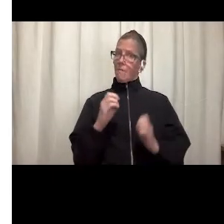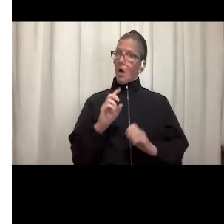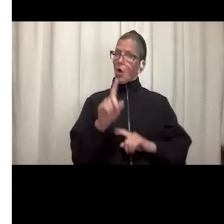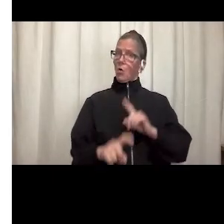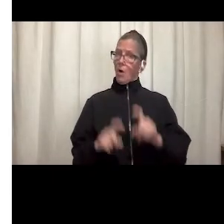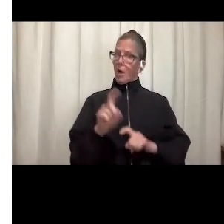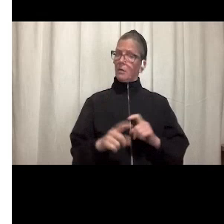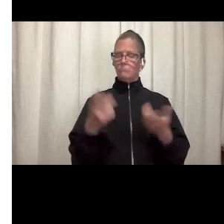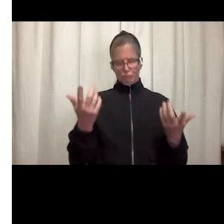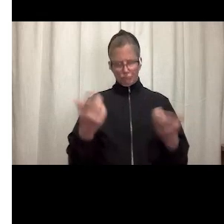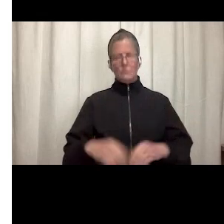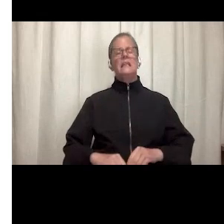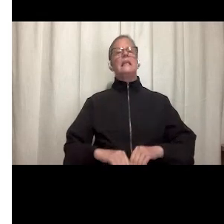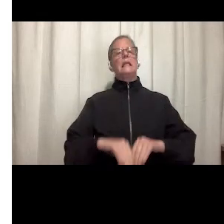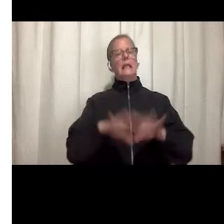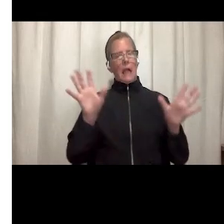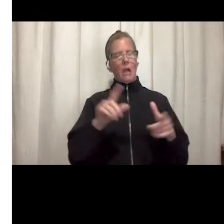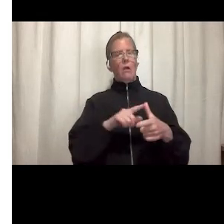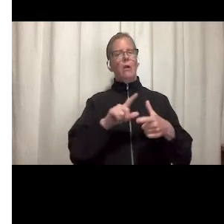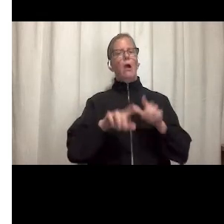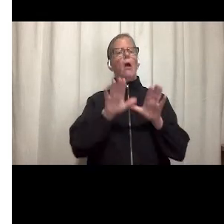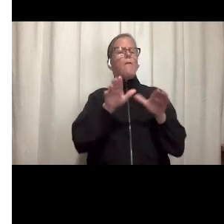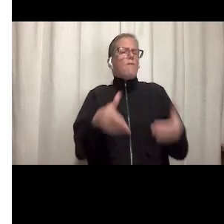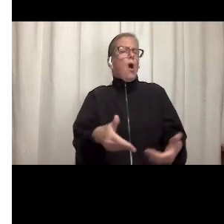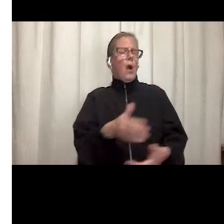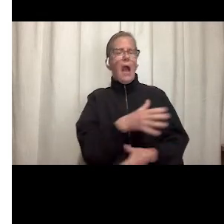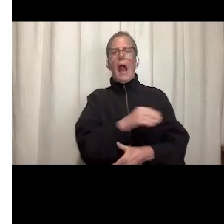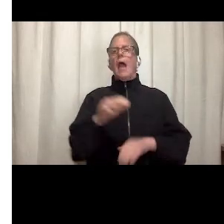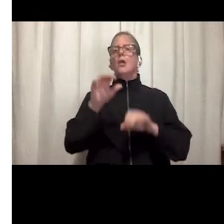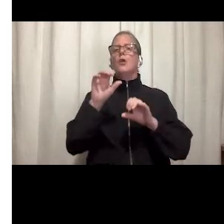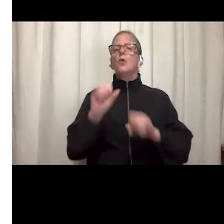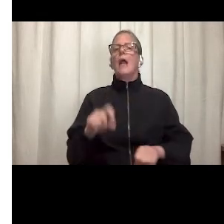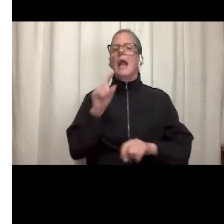questions are clear, focused, and answerable with data.